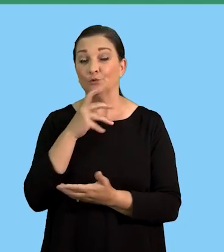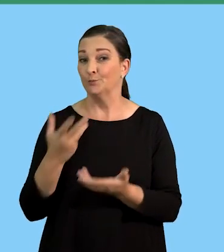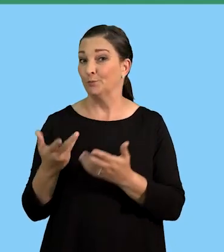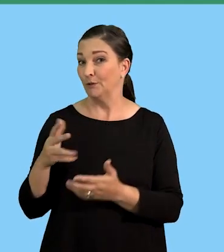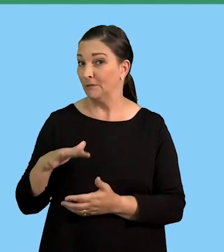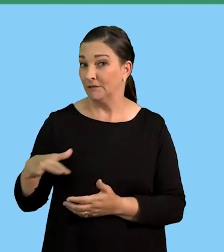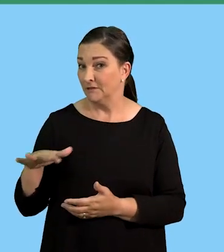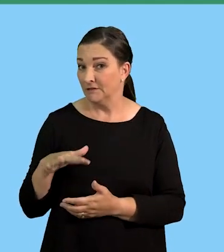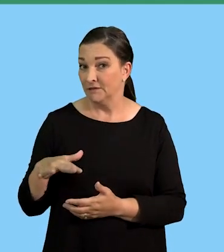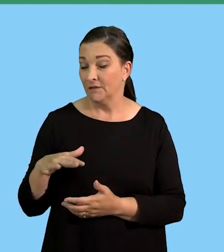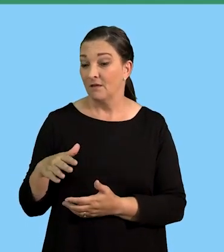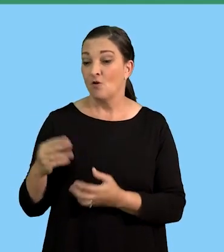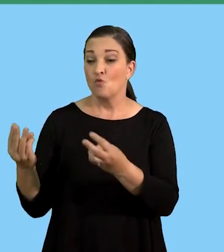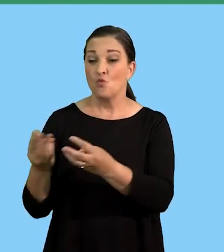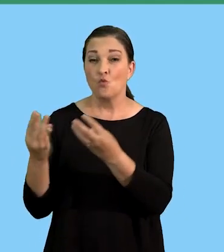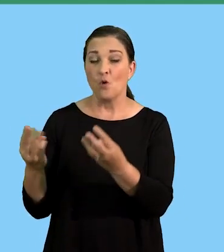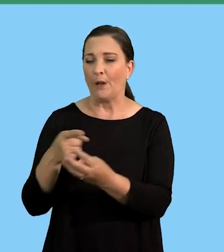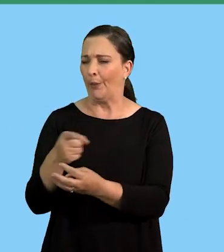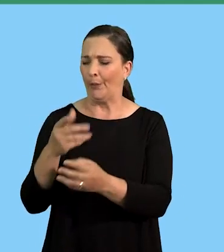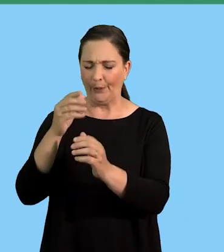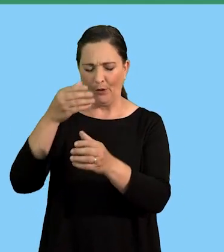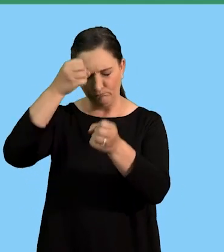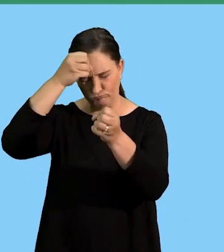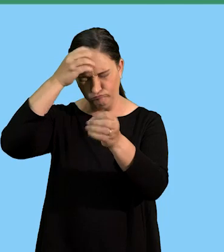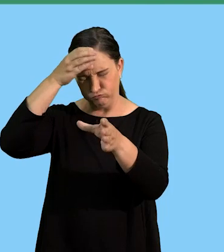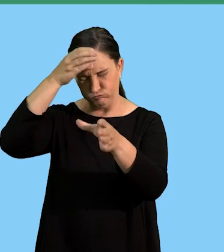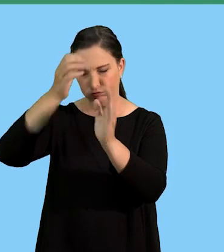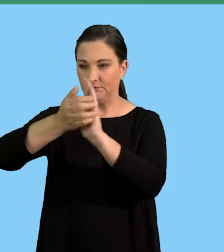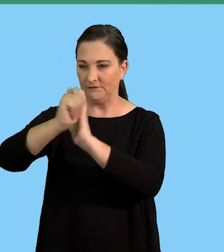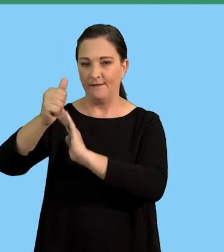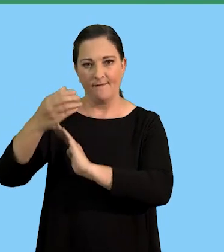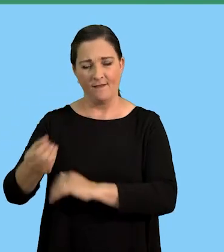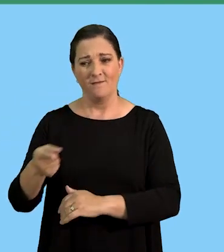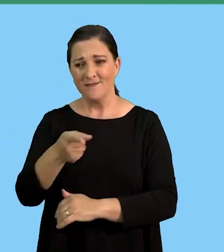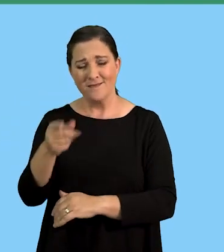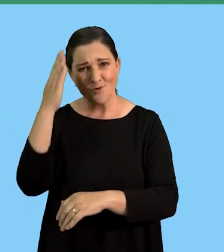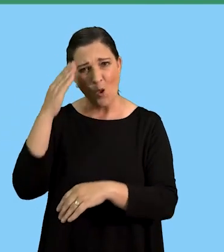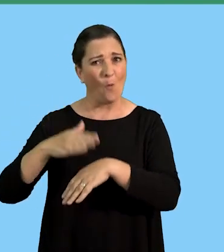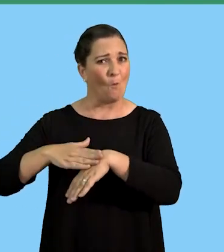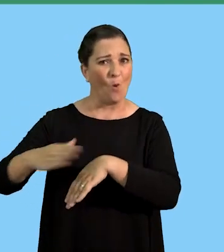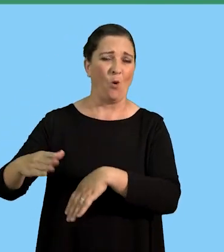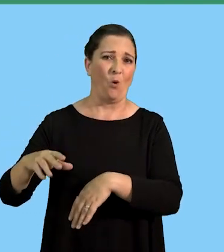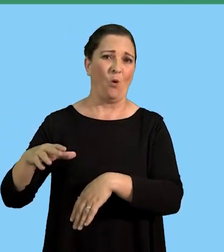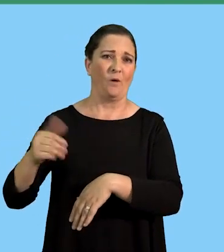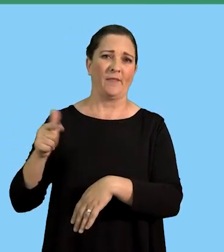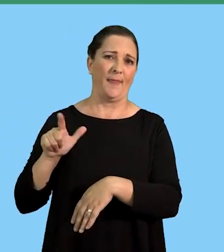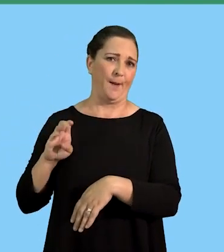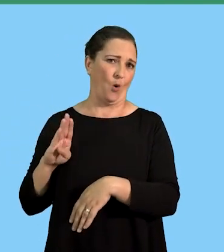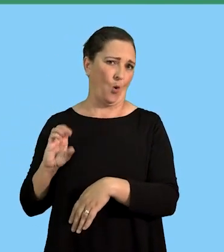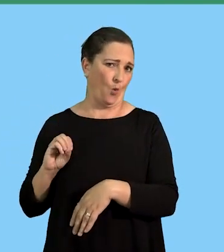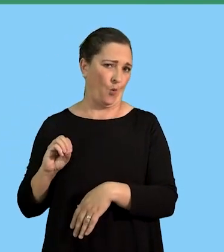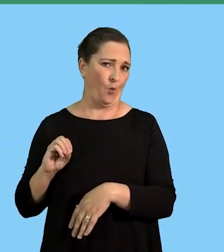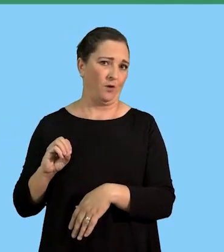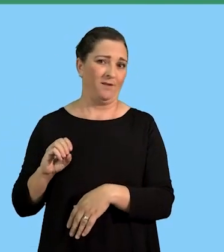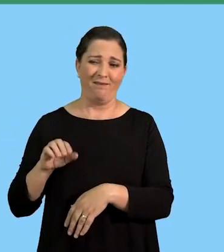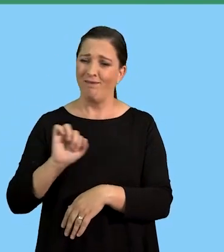used in a situation when employees are experts, meaning when employees know more about the task, when employees